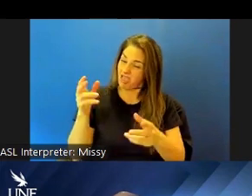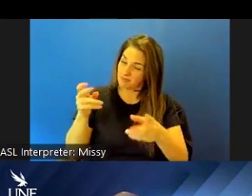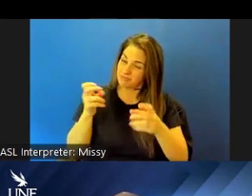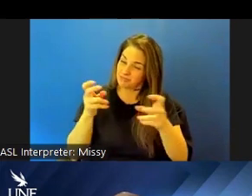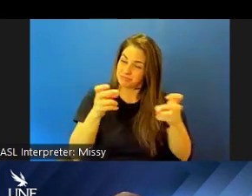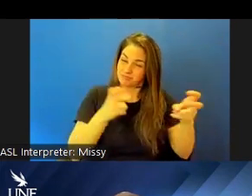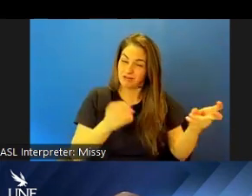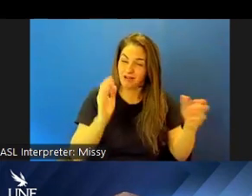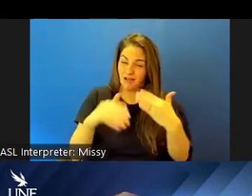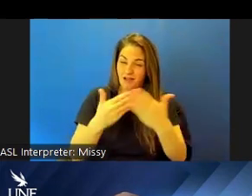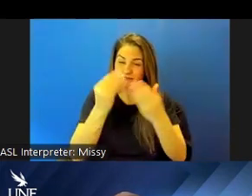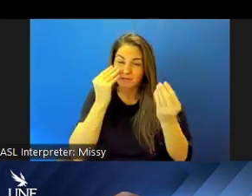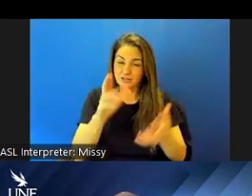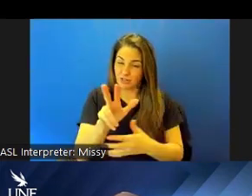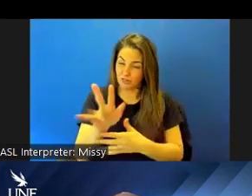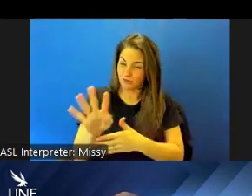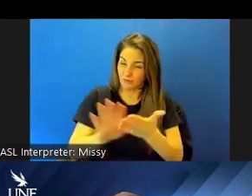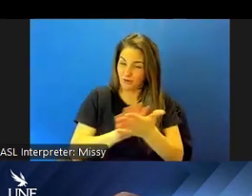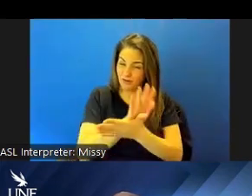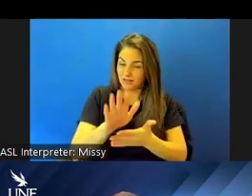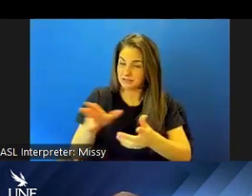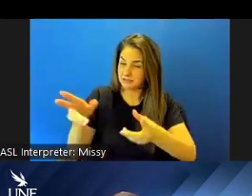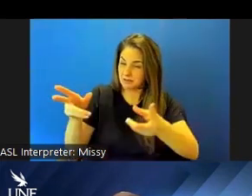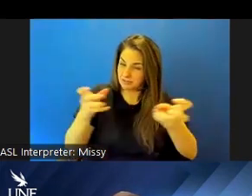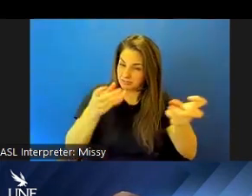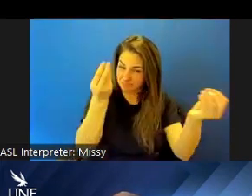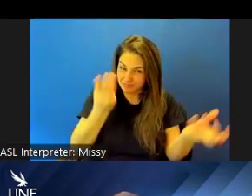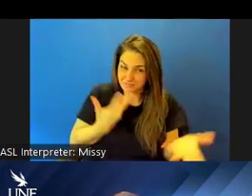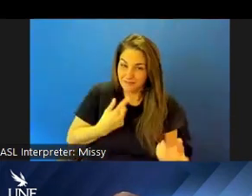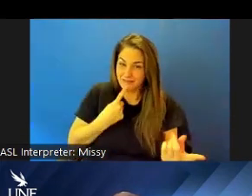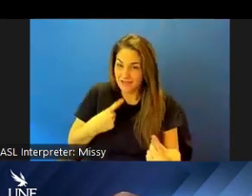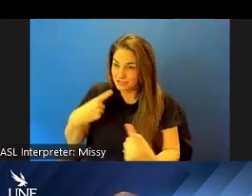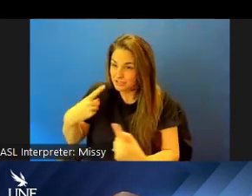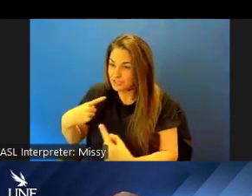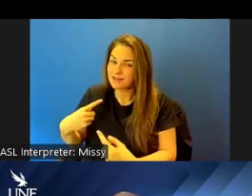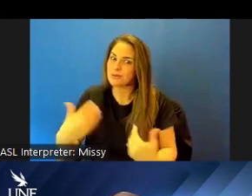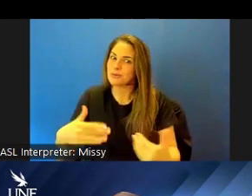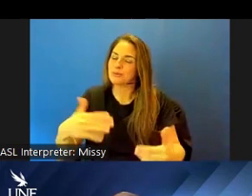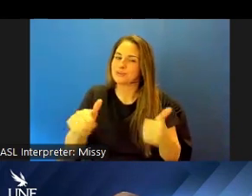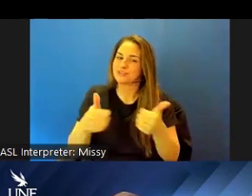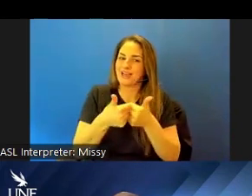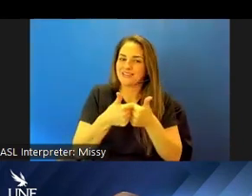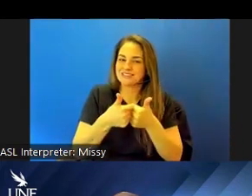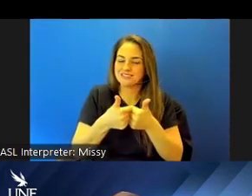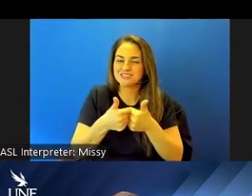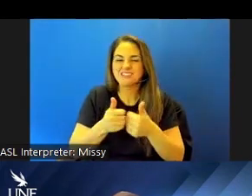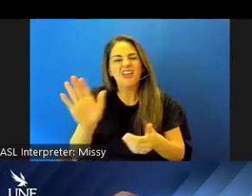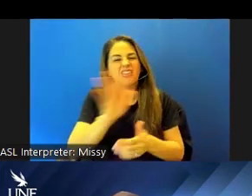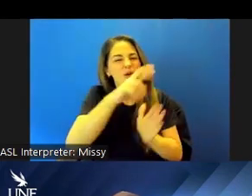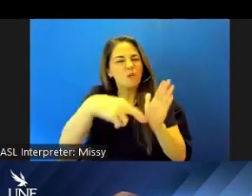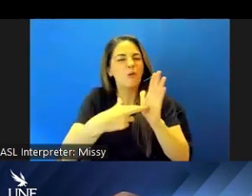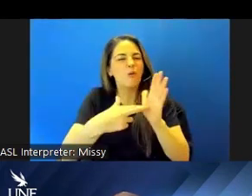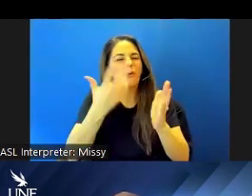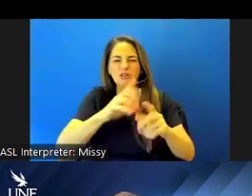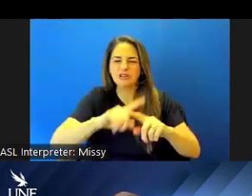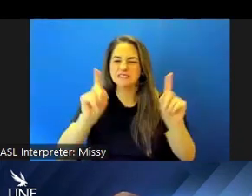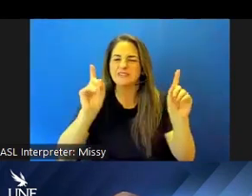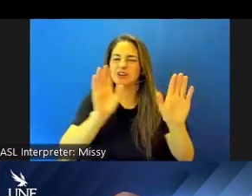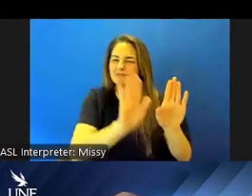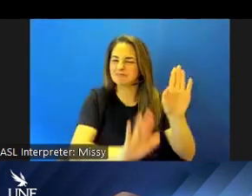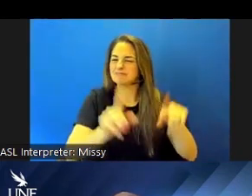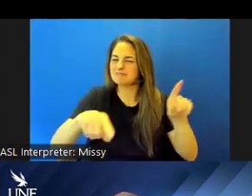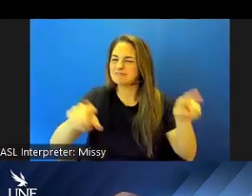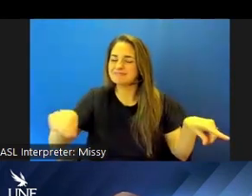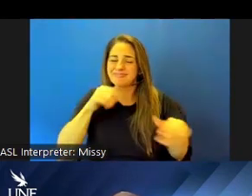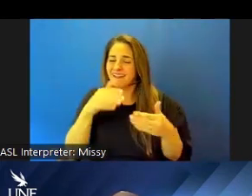do that and have those conversations, because that role is going to look different at each college, was not